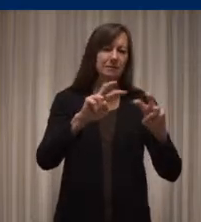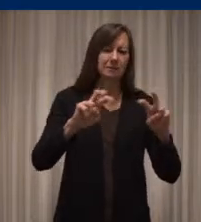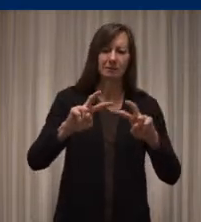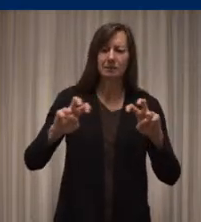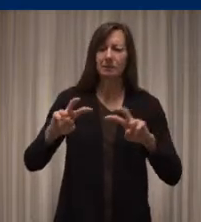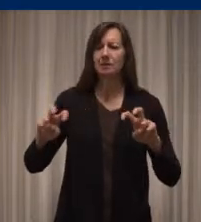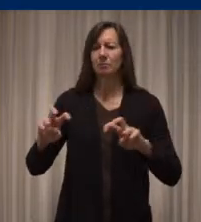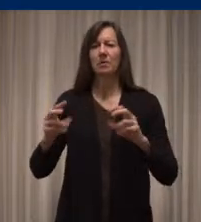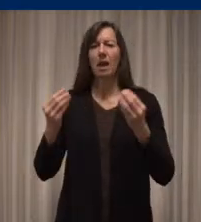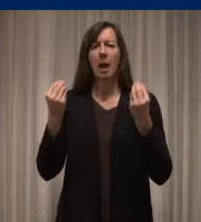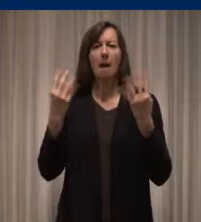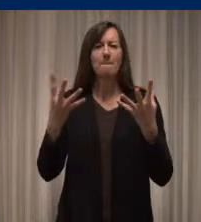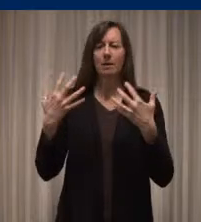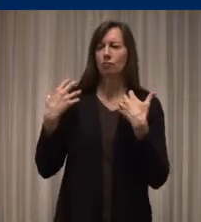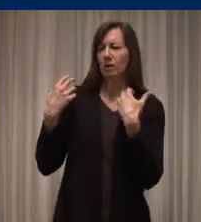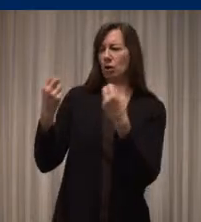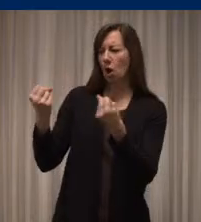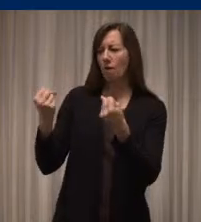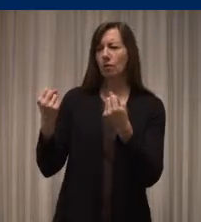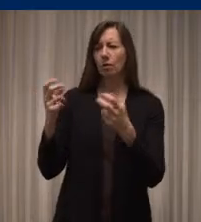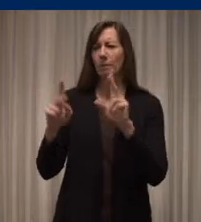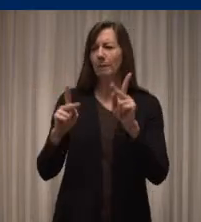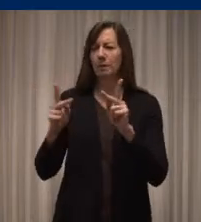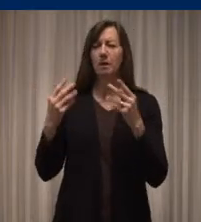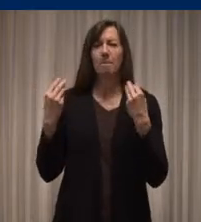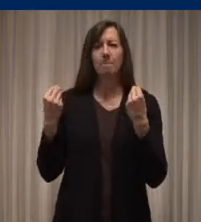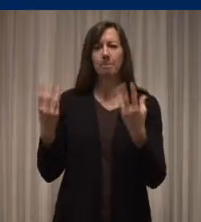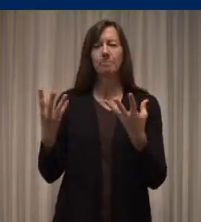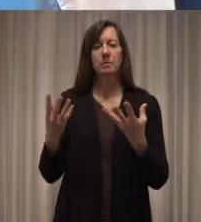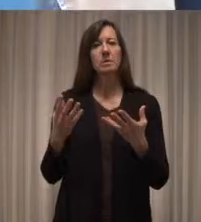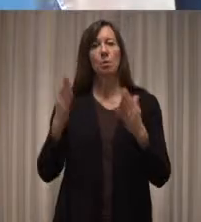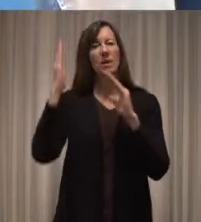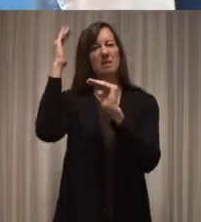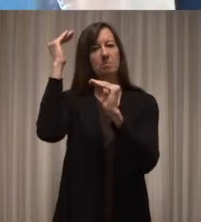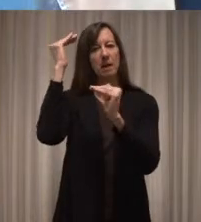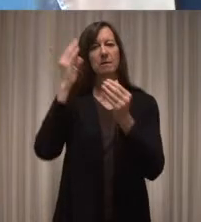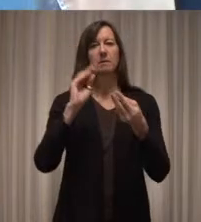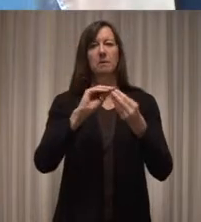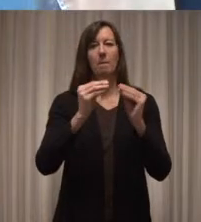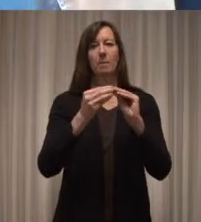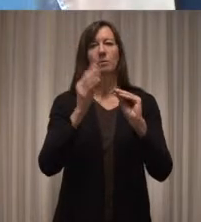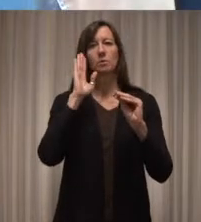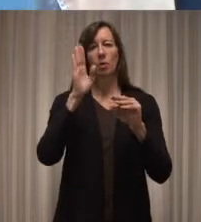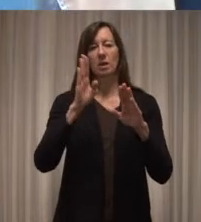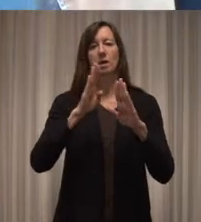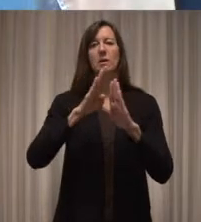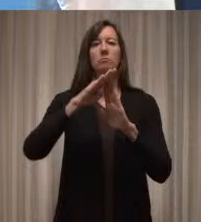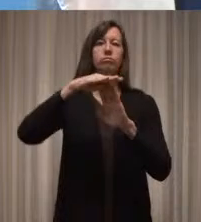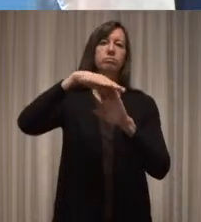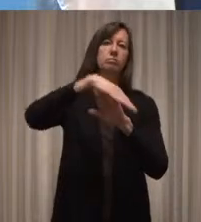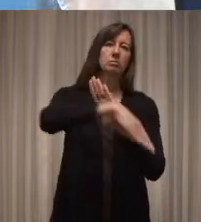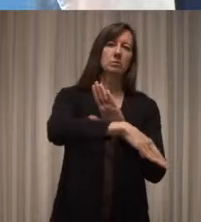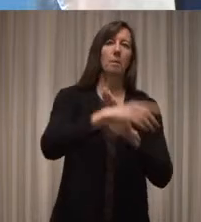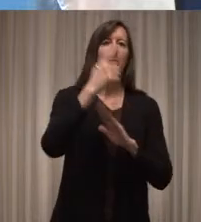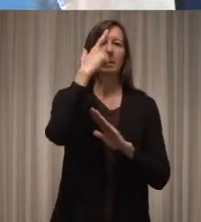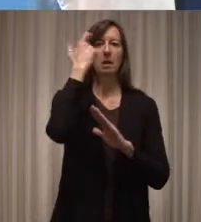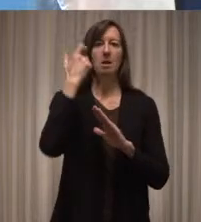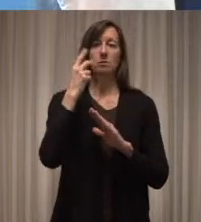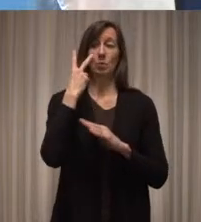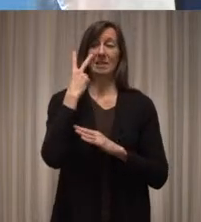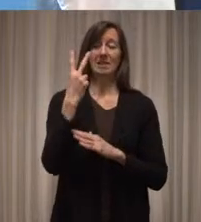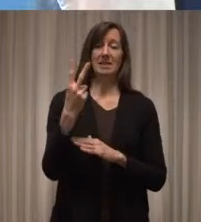recovering. So we expect to see those numbers continue to go down based on the current trends we're seeing of new infection rate and